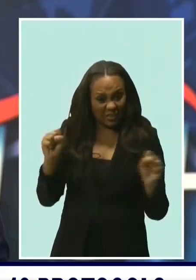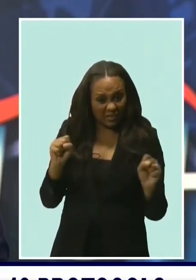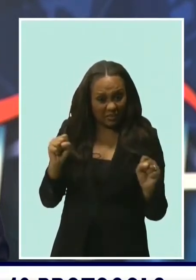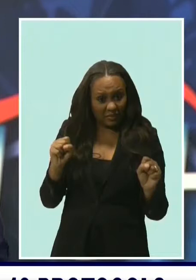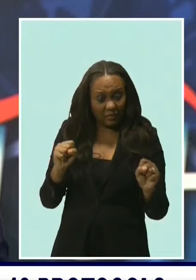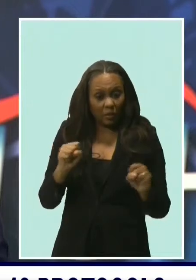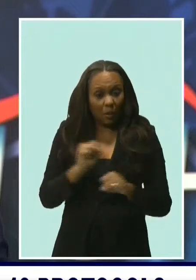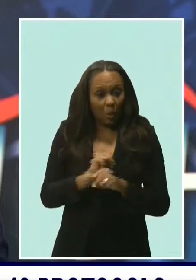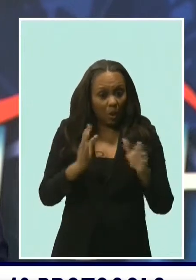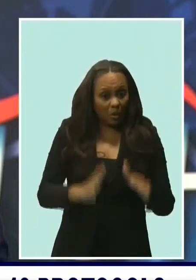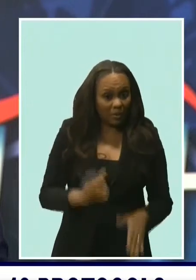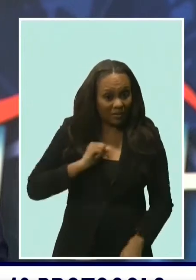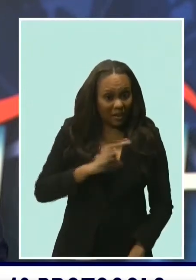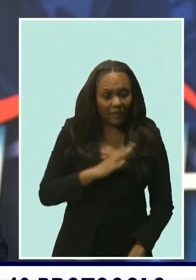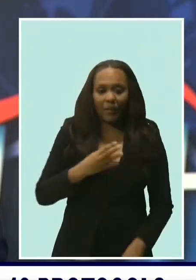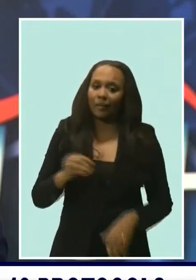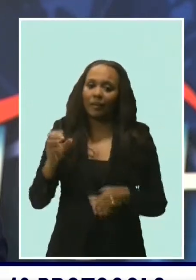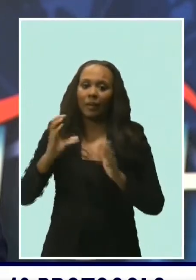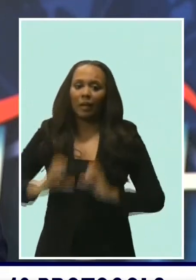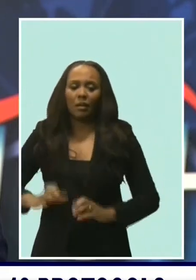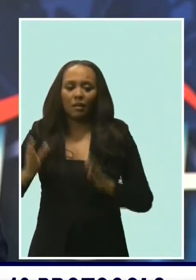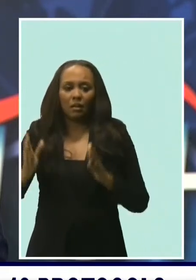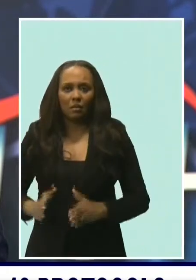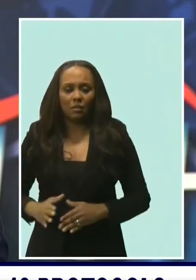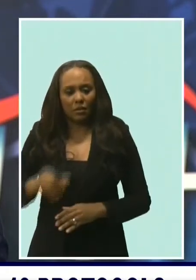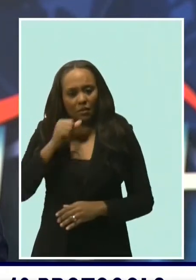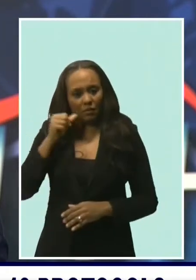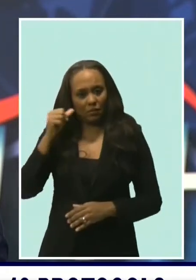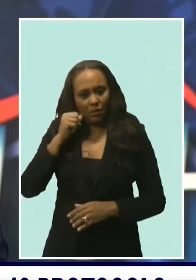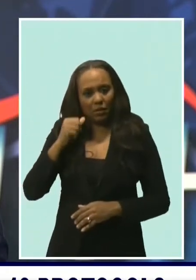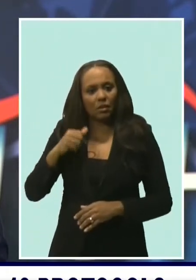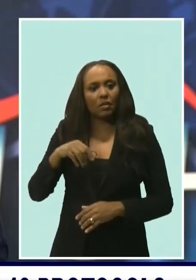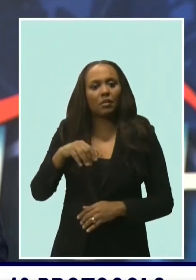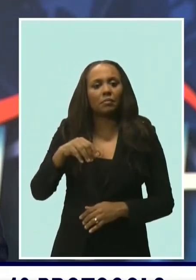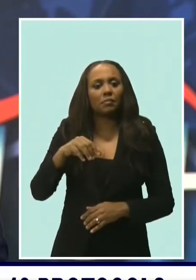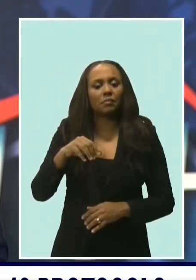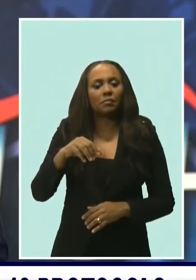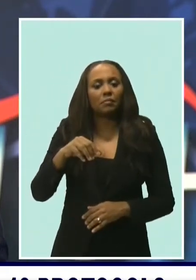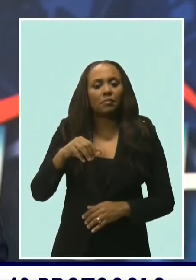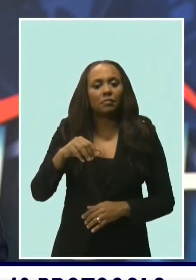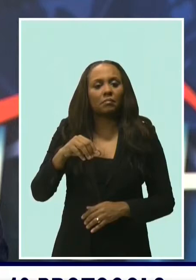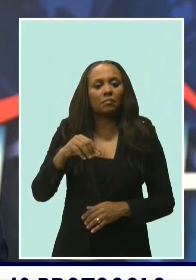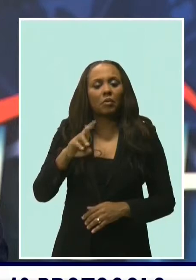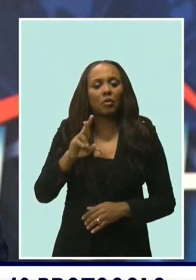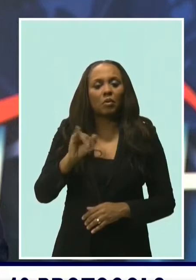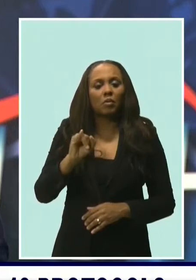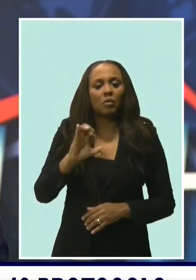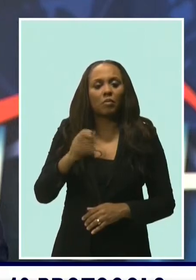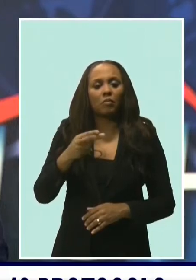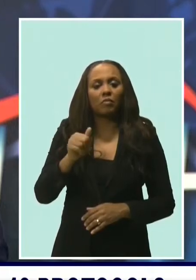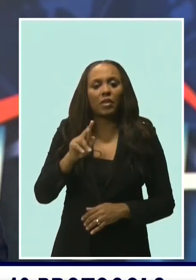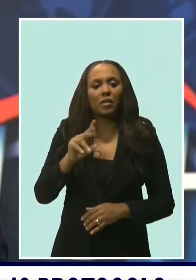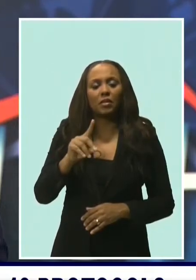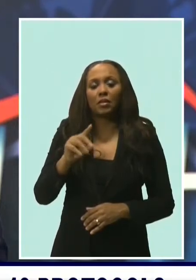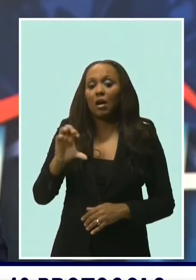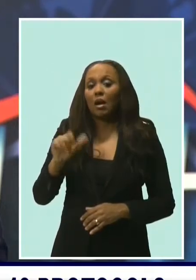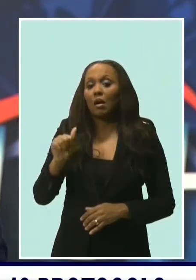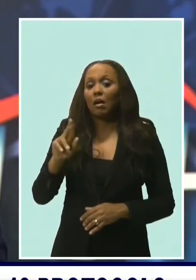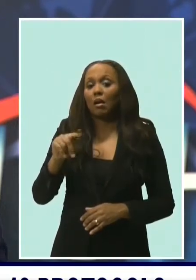We are trying our best to satisfy our mandate to bring water to all the people of Barbados. We're in the discussions with the union as we